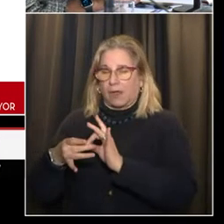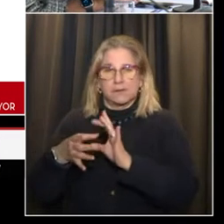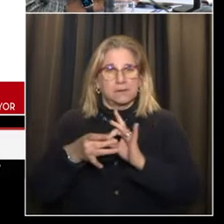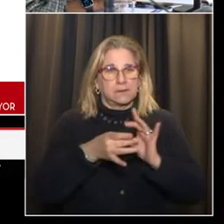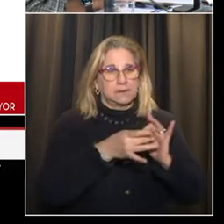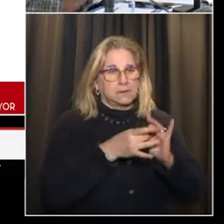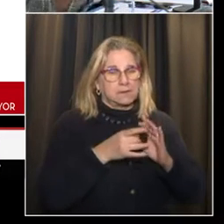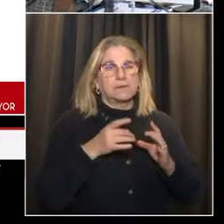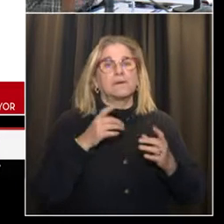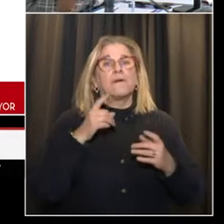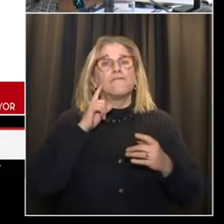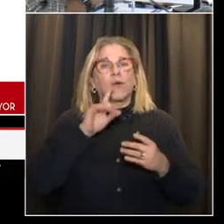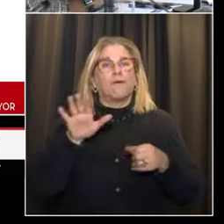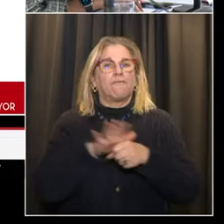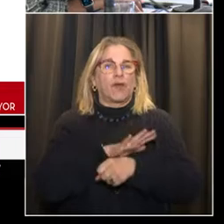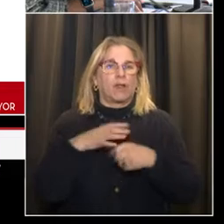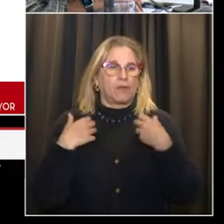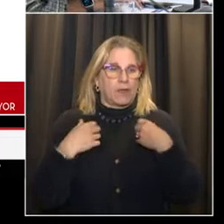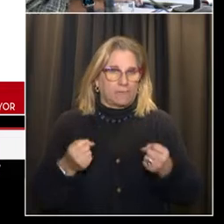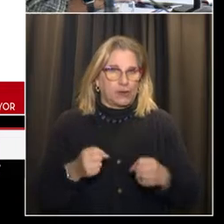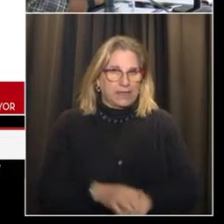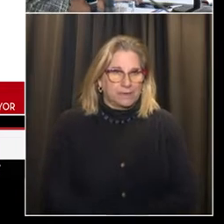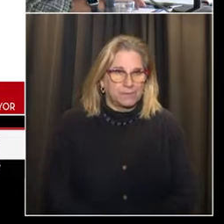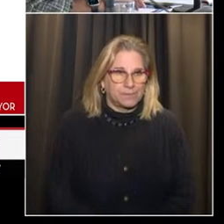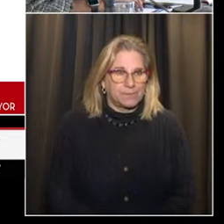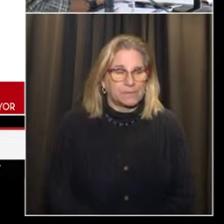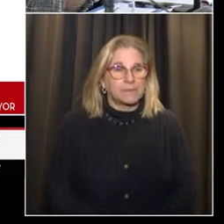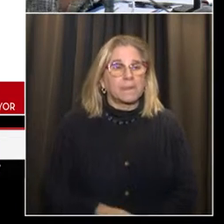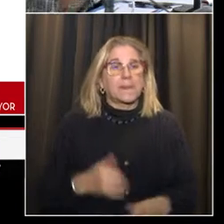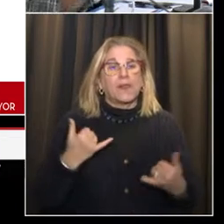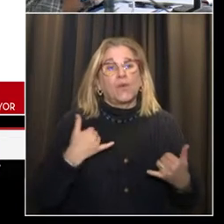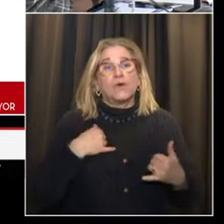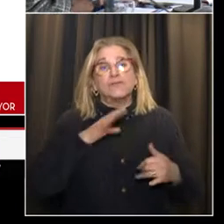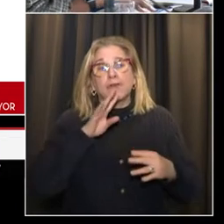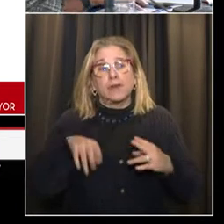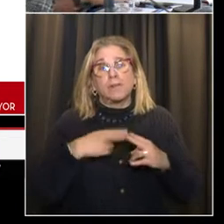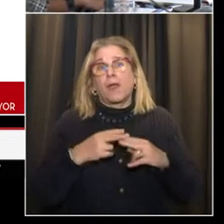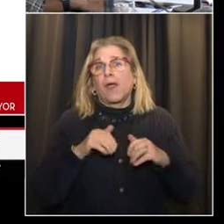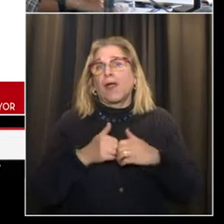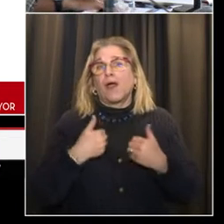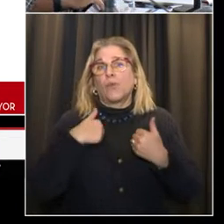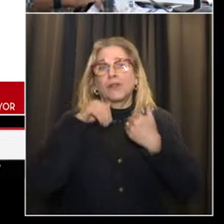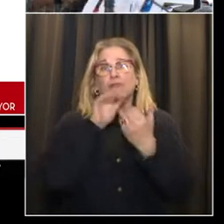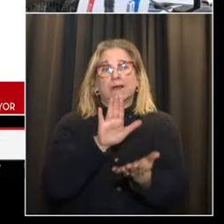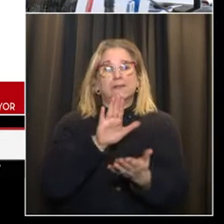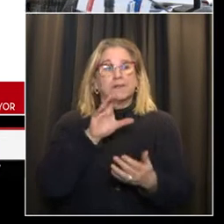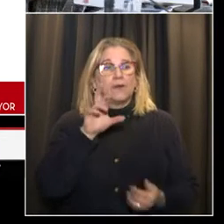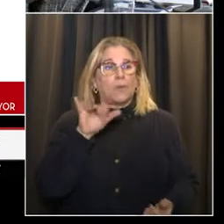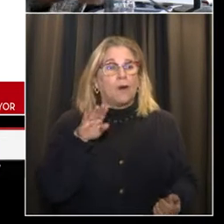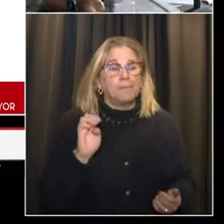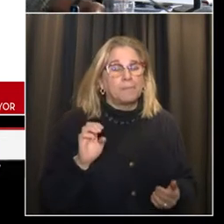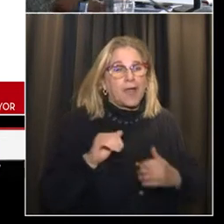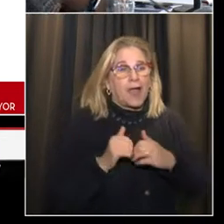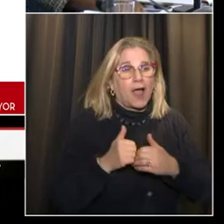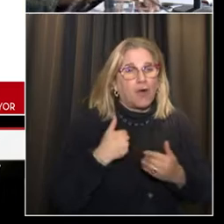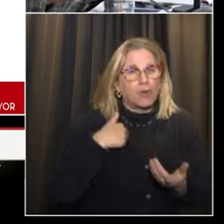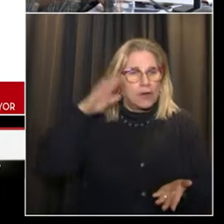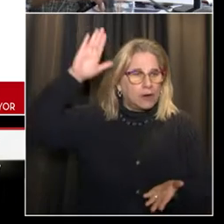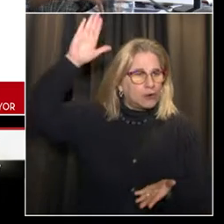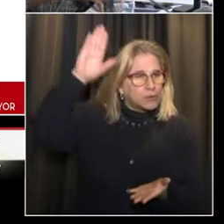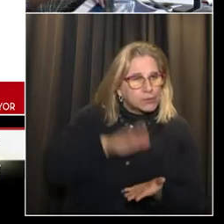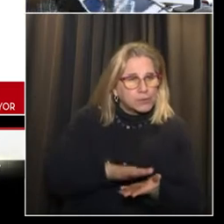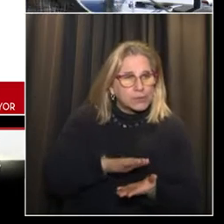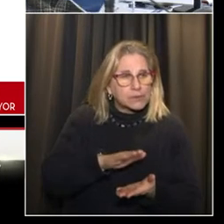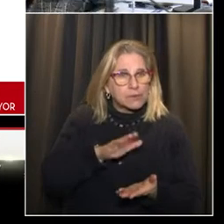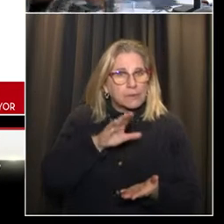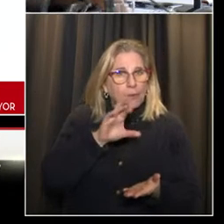crime, and then some ways we can work together to hopefully rebalance some parts of our public safety ecosystem. Next slide, you can go